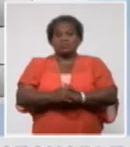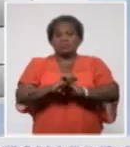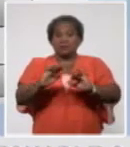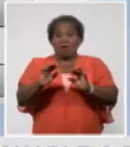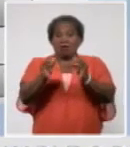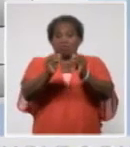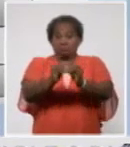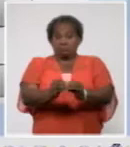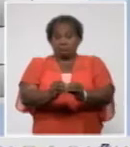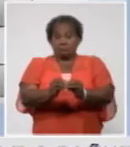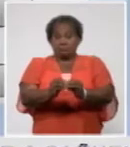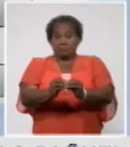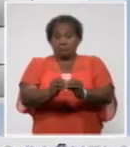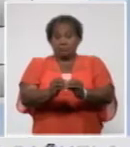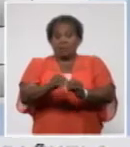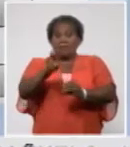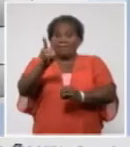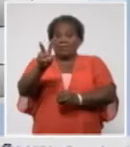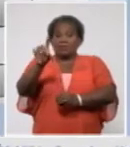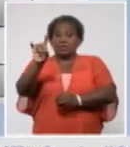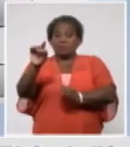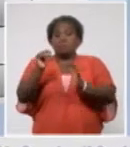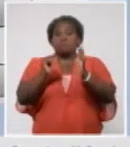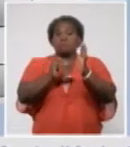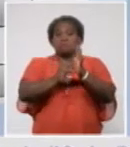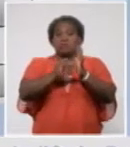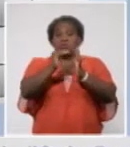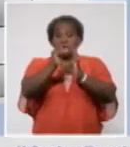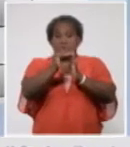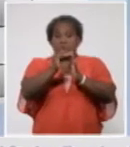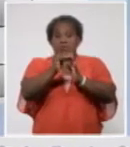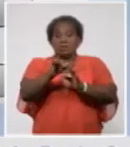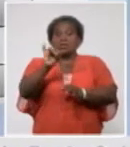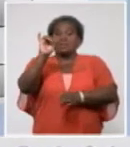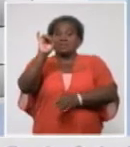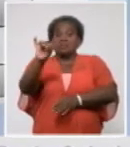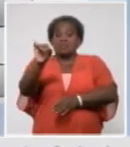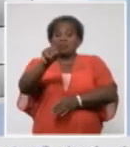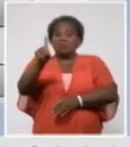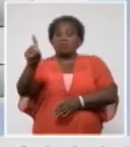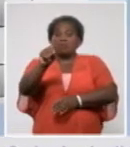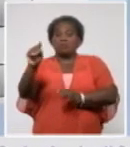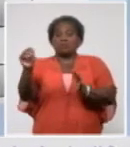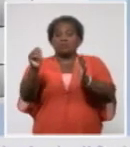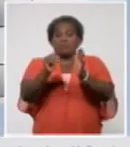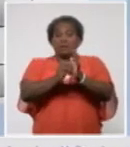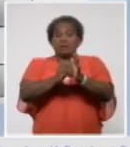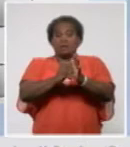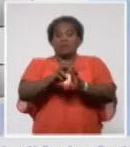301,849 people were diagnosed with the disease only yesterday, for a total amount of